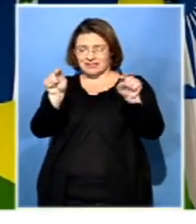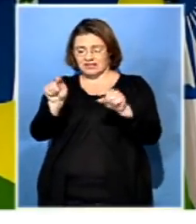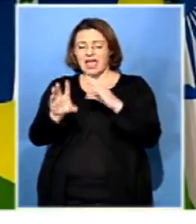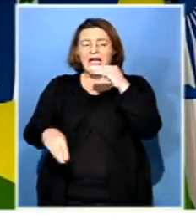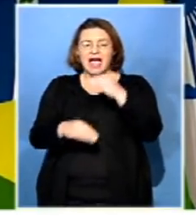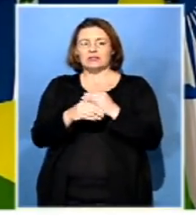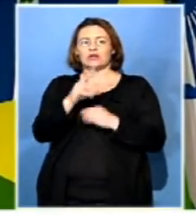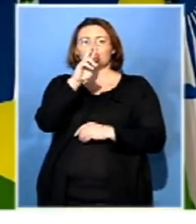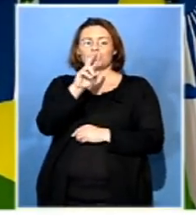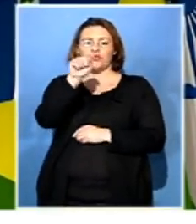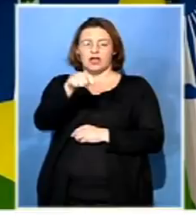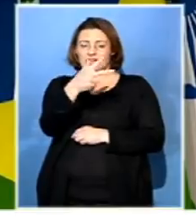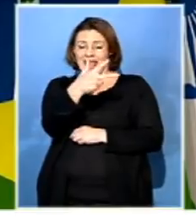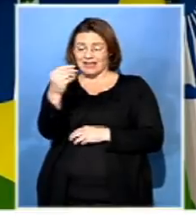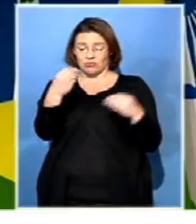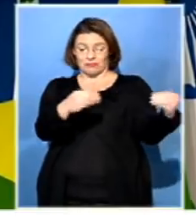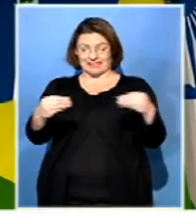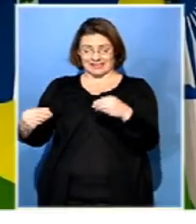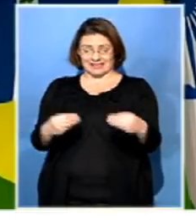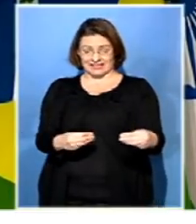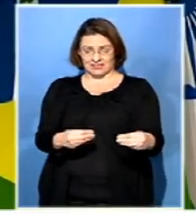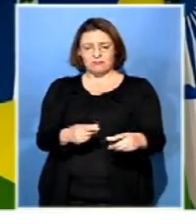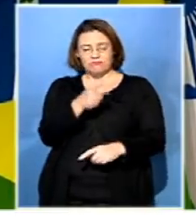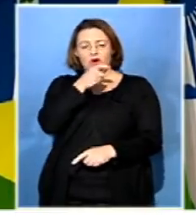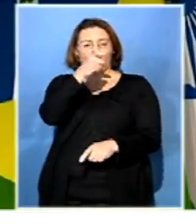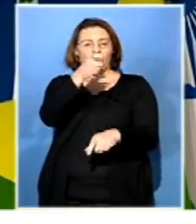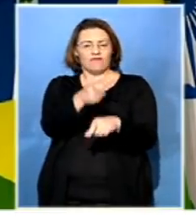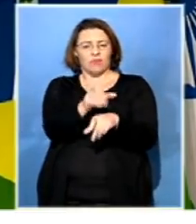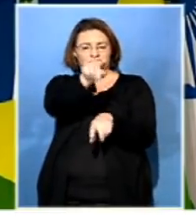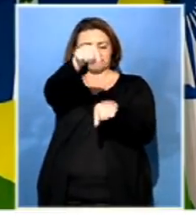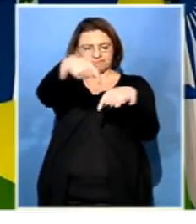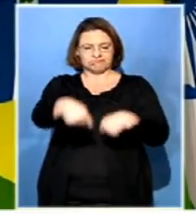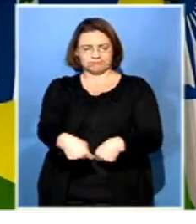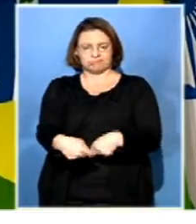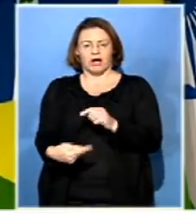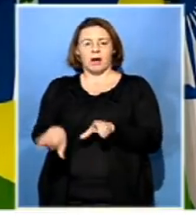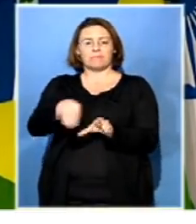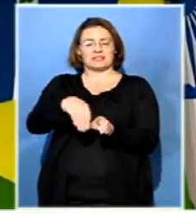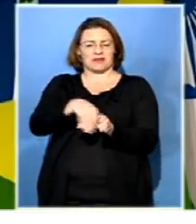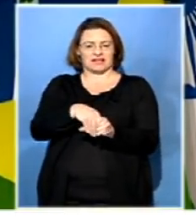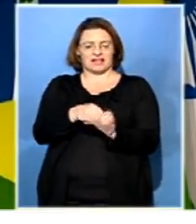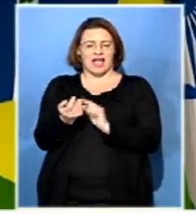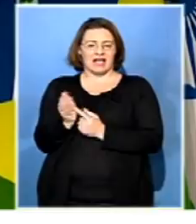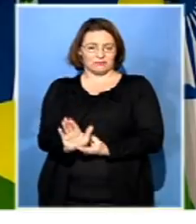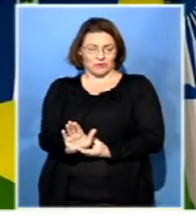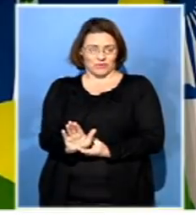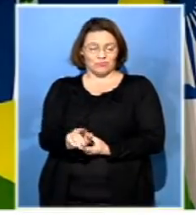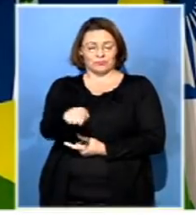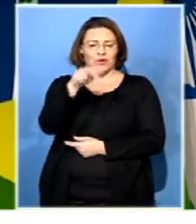than 2,800 companies have confirmed participation, and over